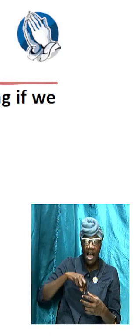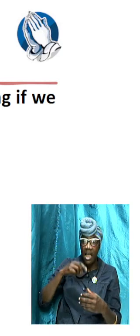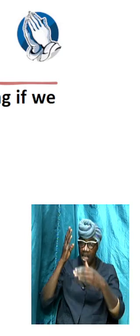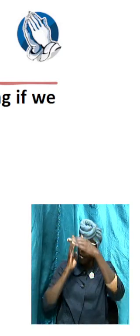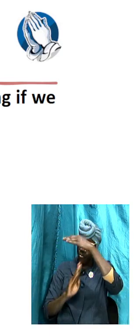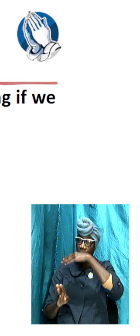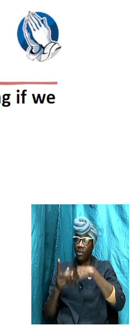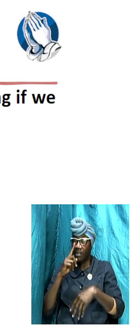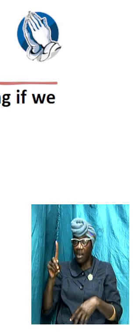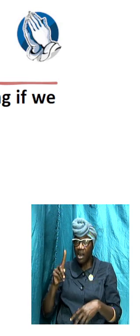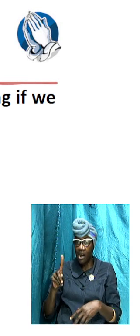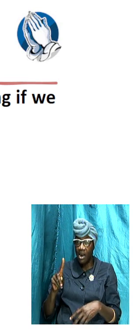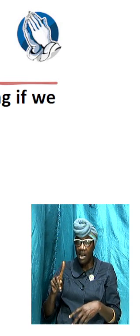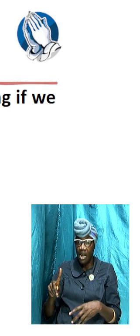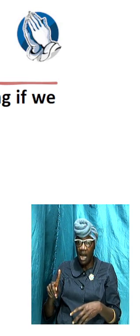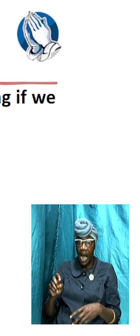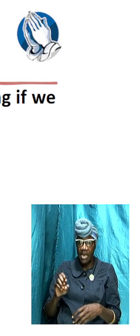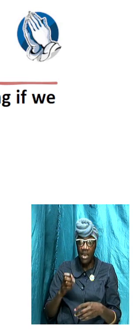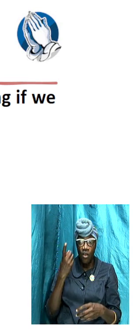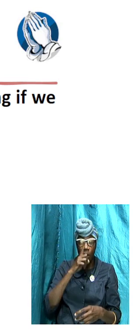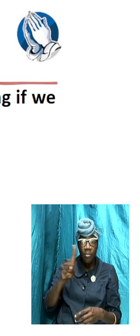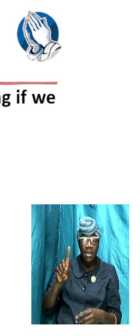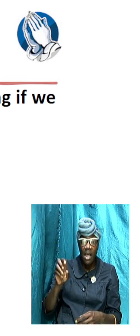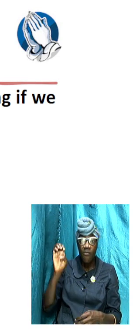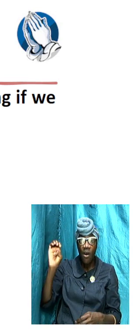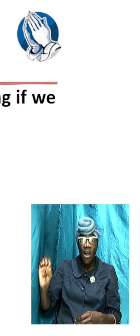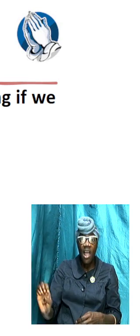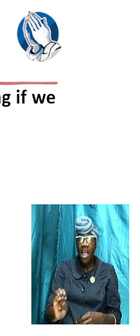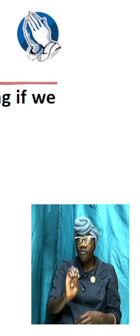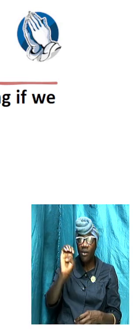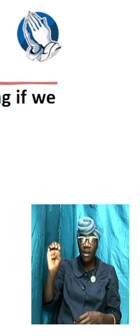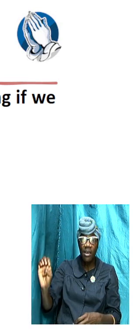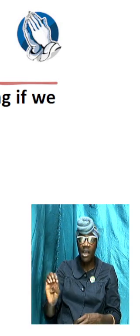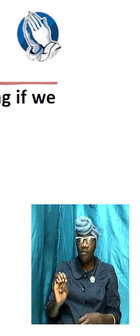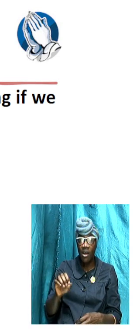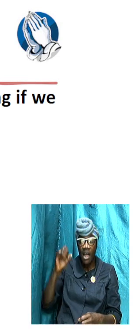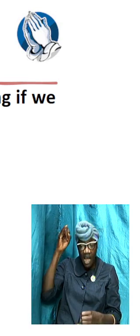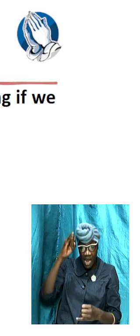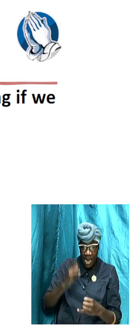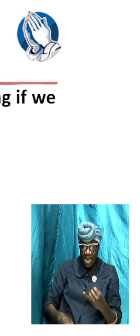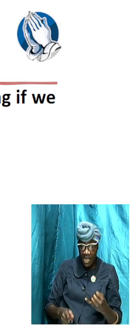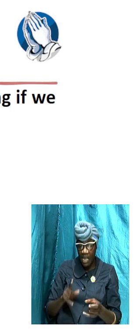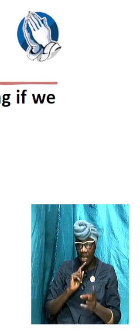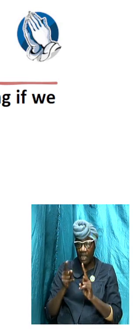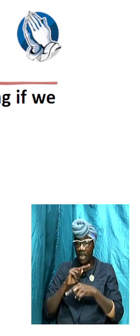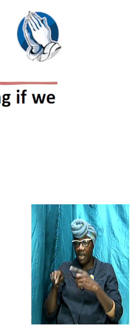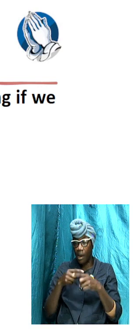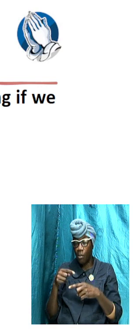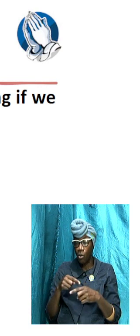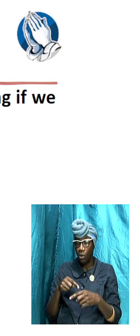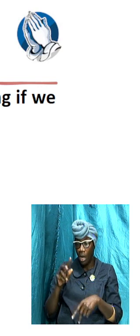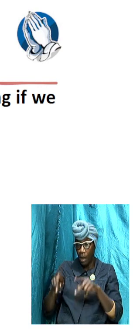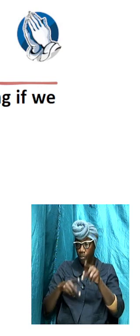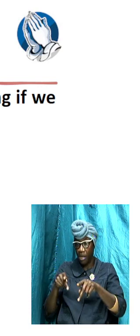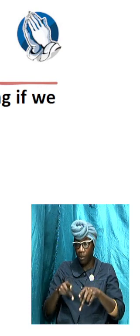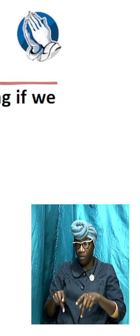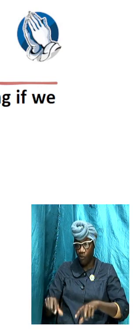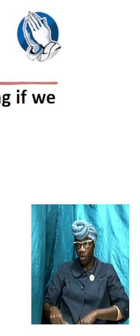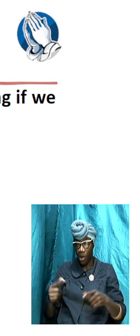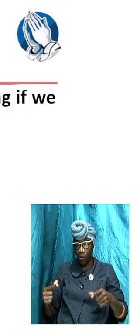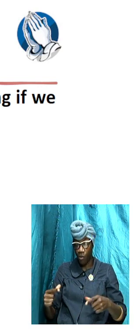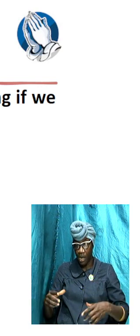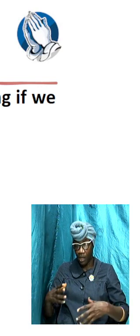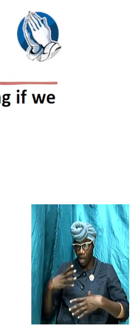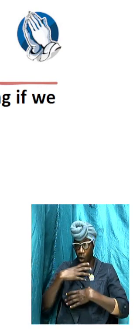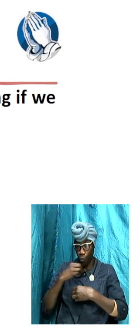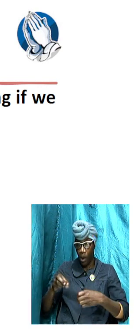forever and ever and ever. And if you read Revelation chapter 20, later on it tells you about people who were before the great white throne, who is cast into